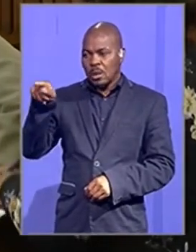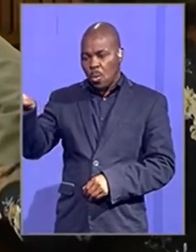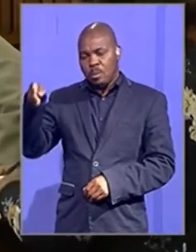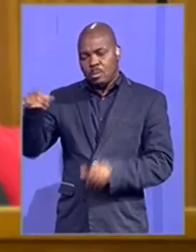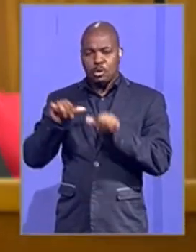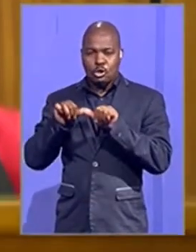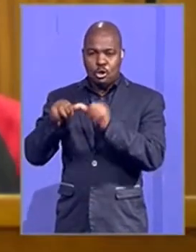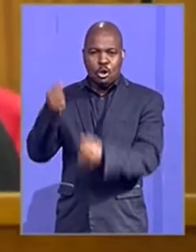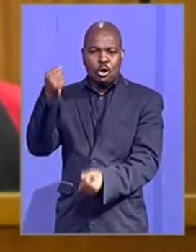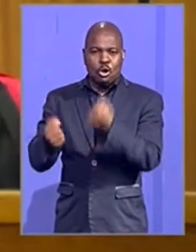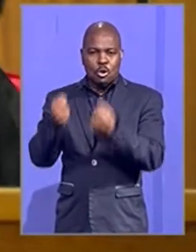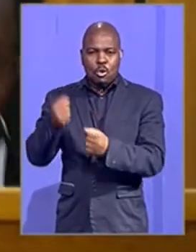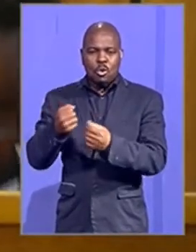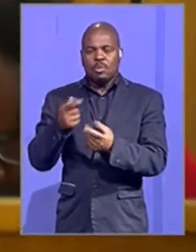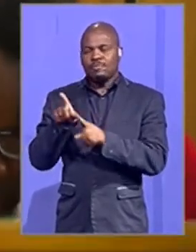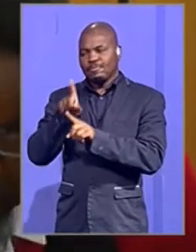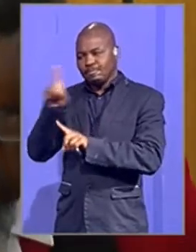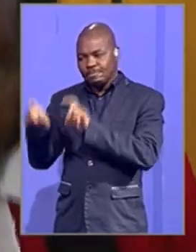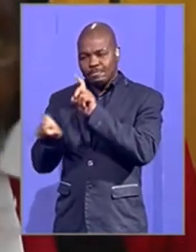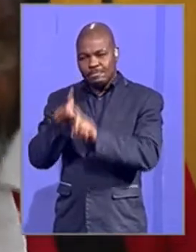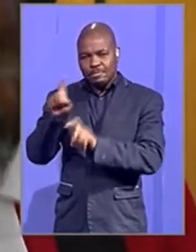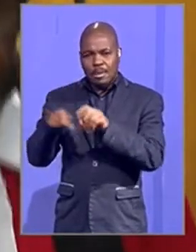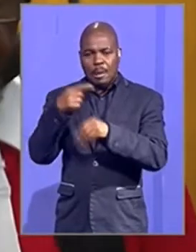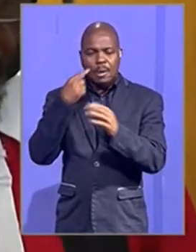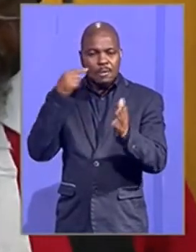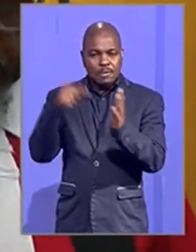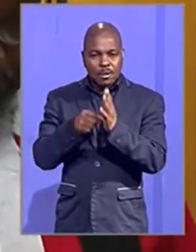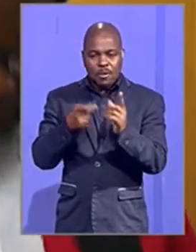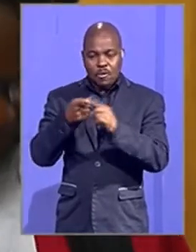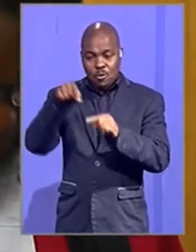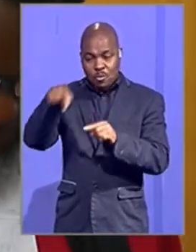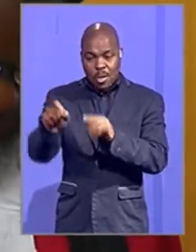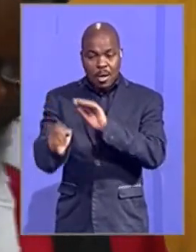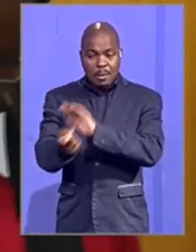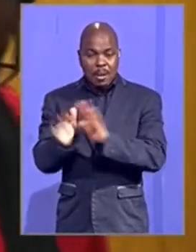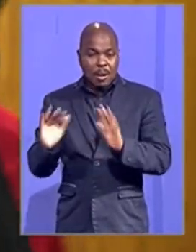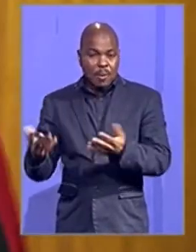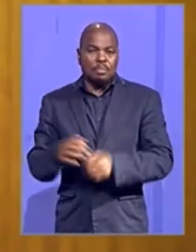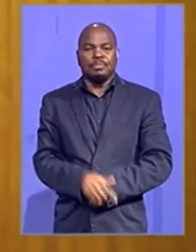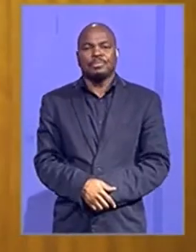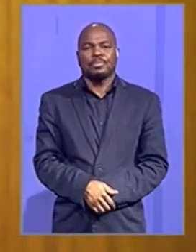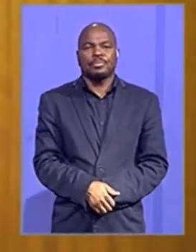pele ga kgotlatshekelo tebang le bopaki bo bo kokoangwang kwa lefelong la tiragalo.